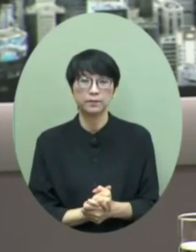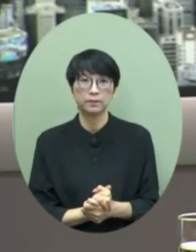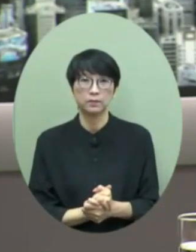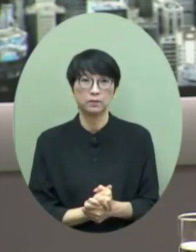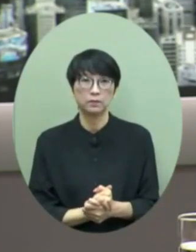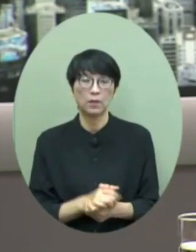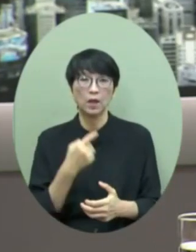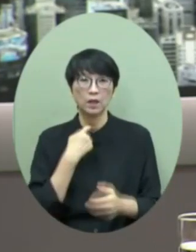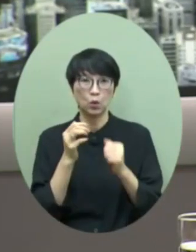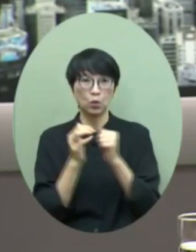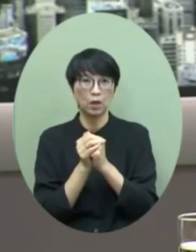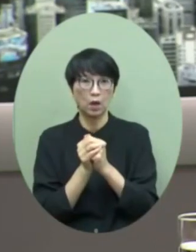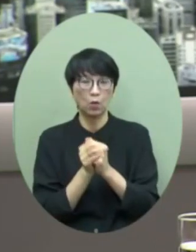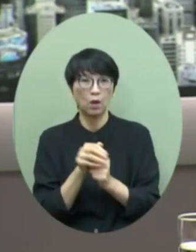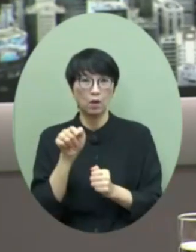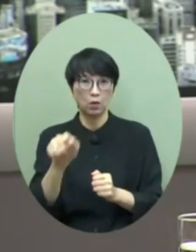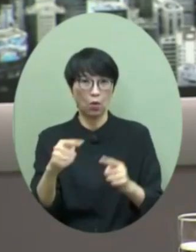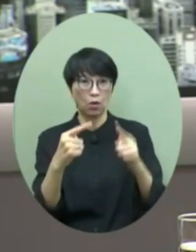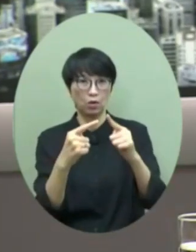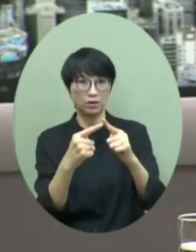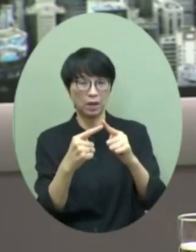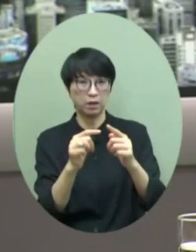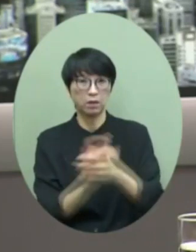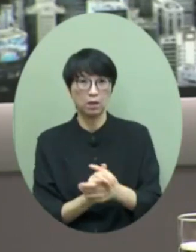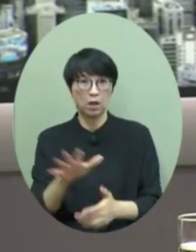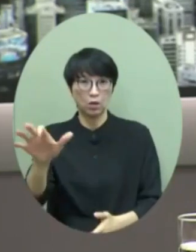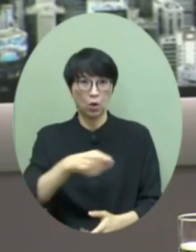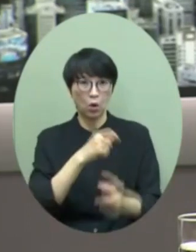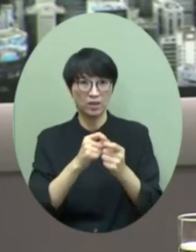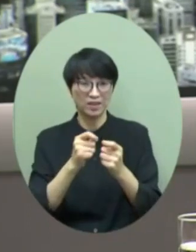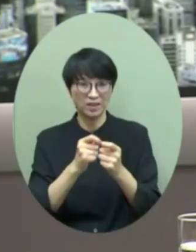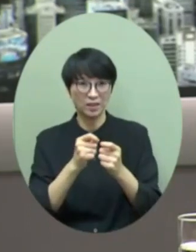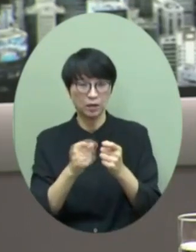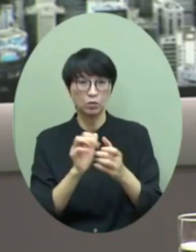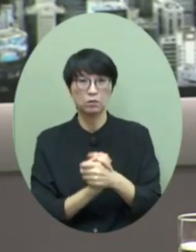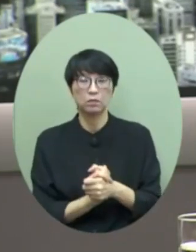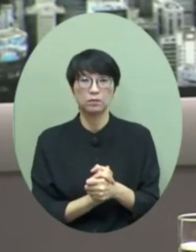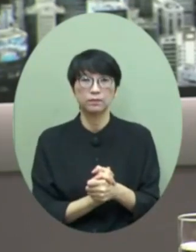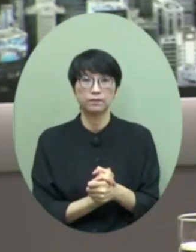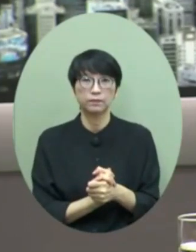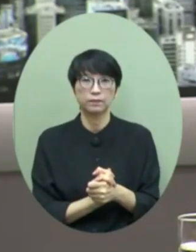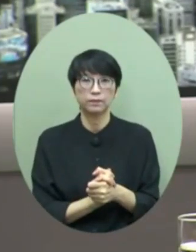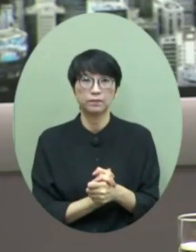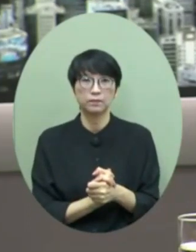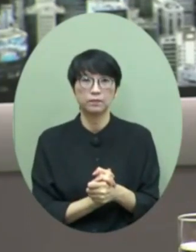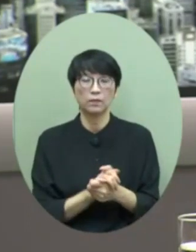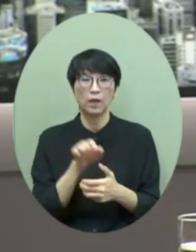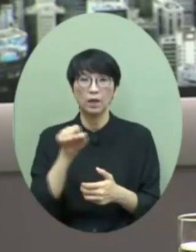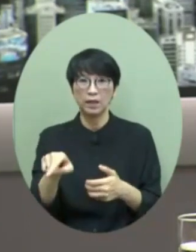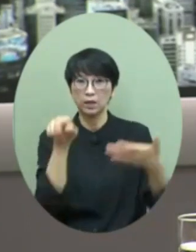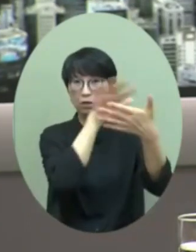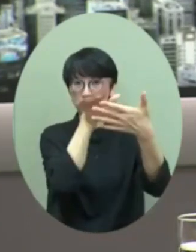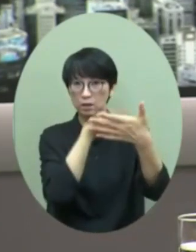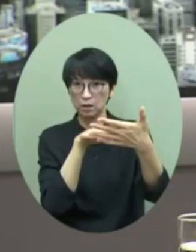43(7), 43(7). That is where there is a reasonable ground of suspicion, a person could be